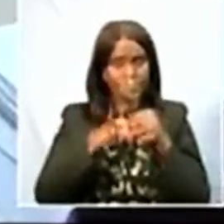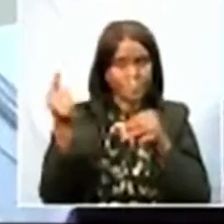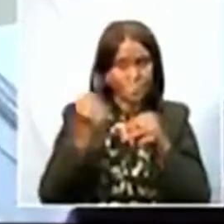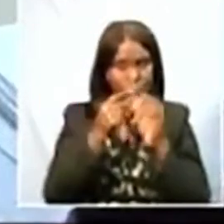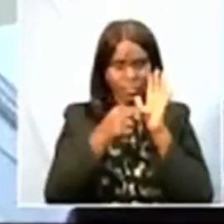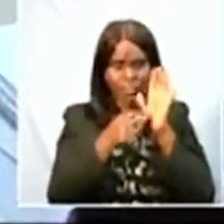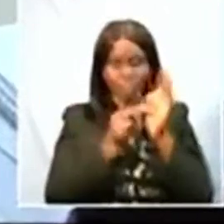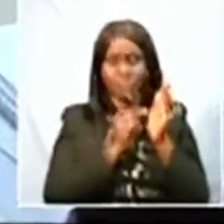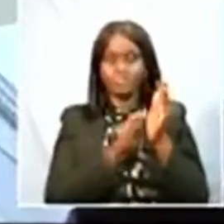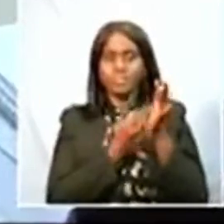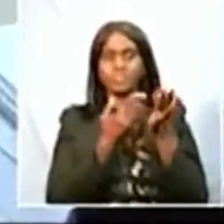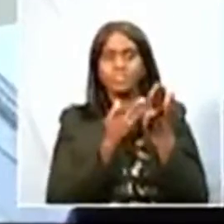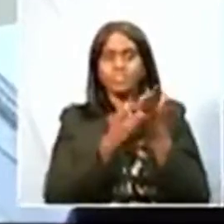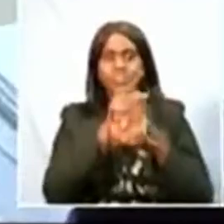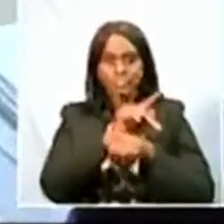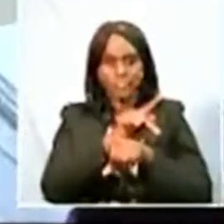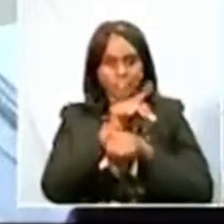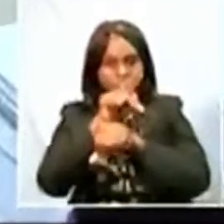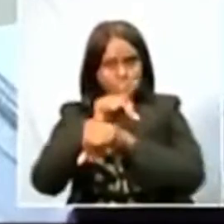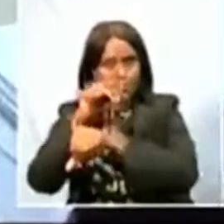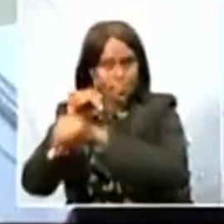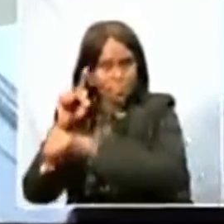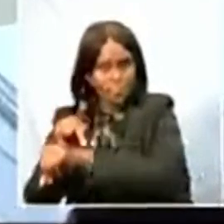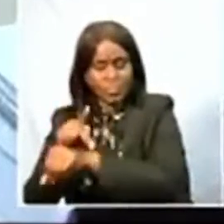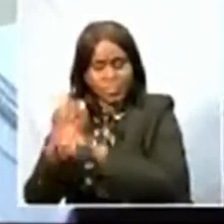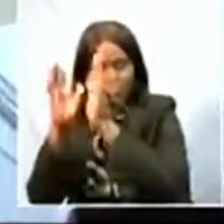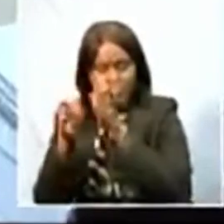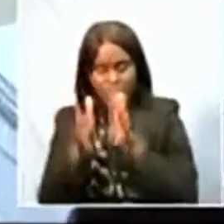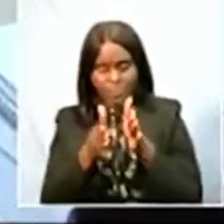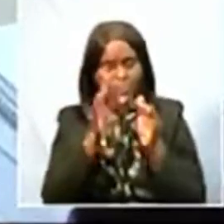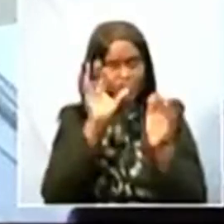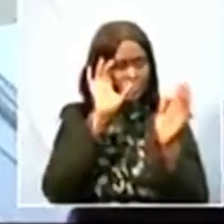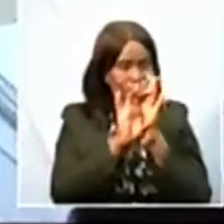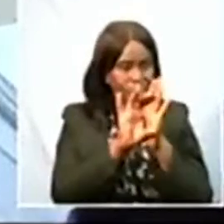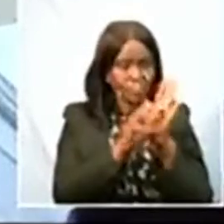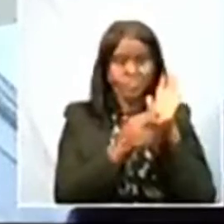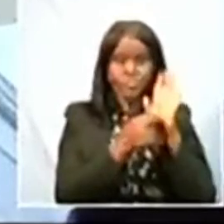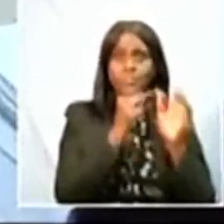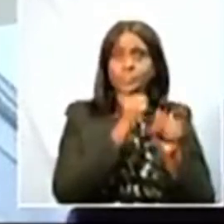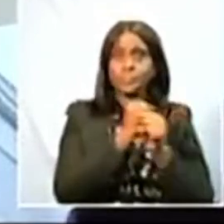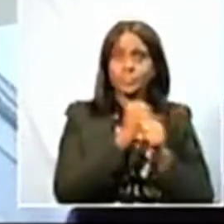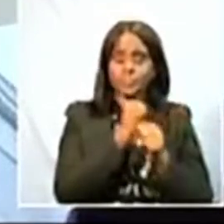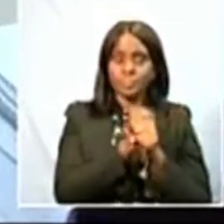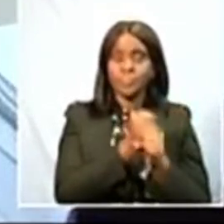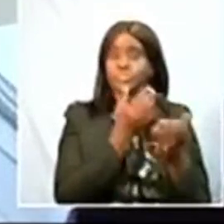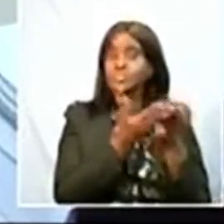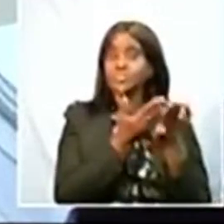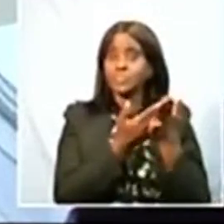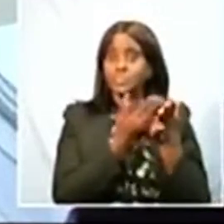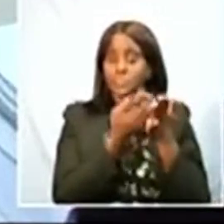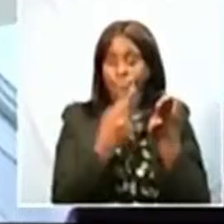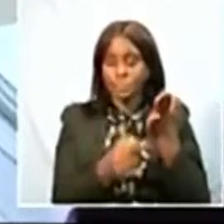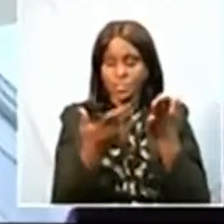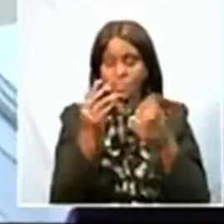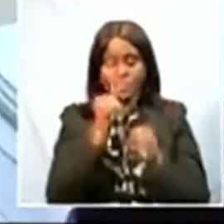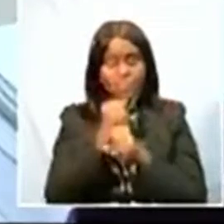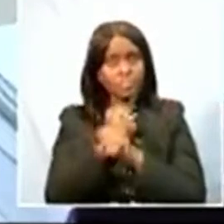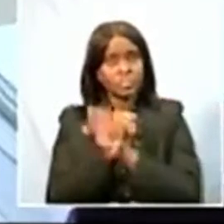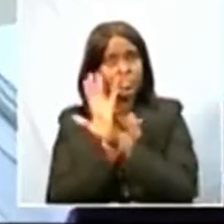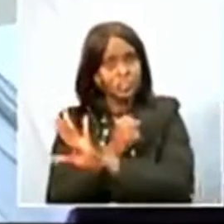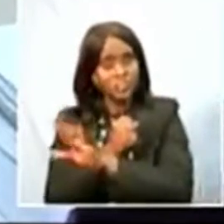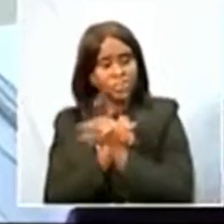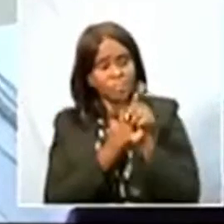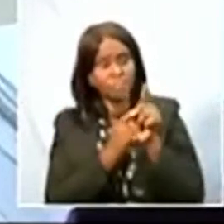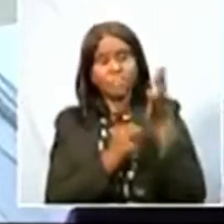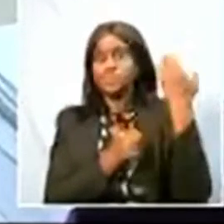can you show us project by project picture? This is what we have done. This is what is the work in progress.